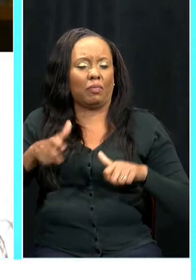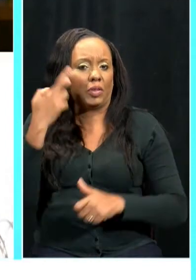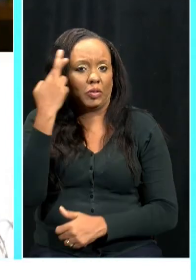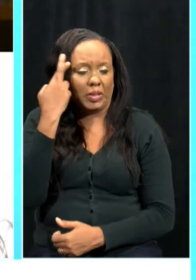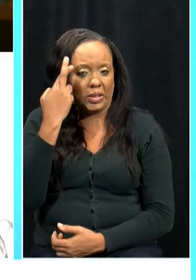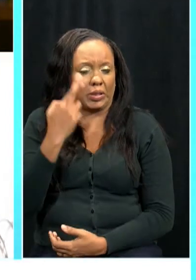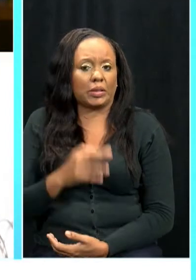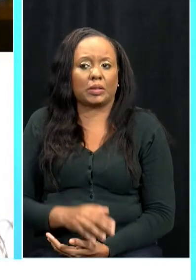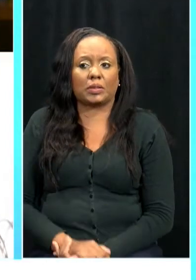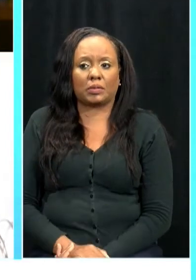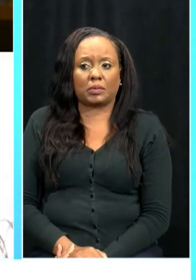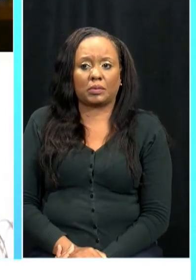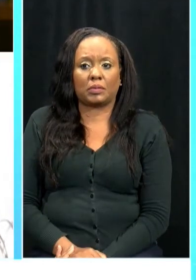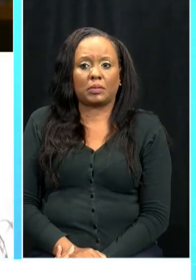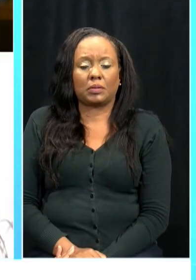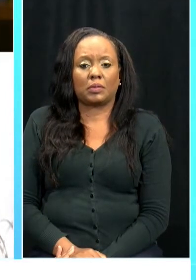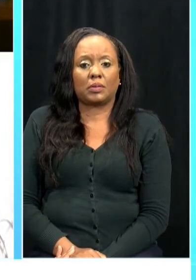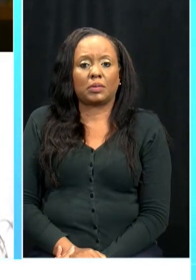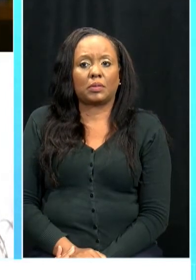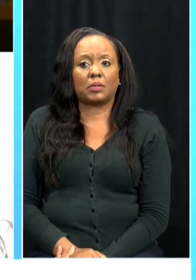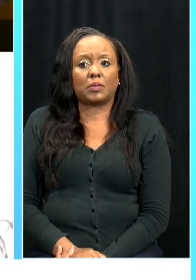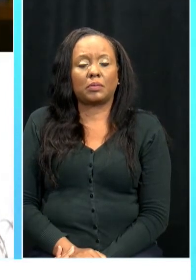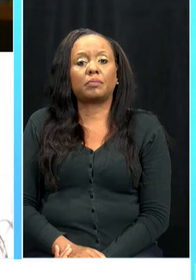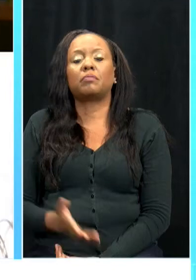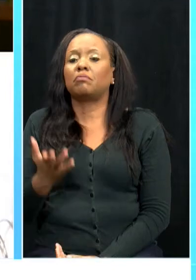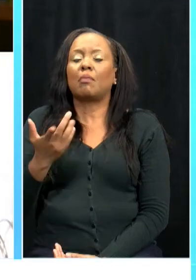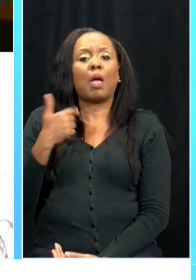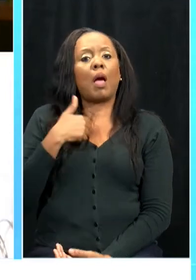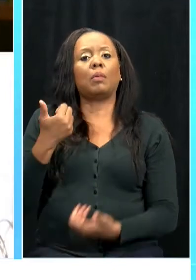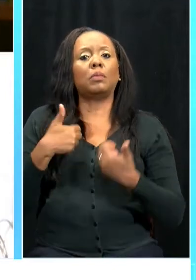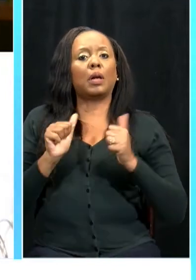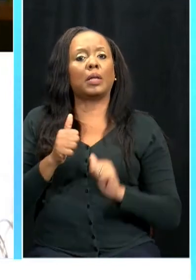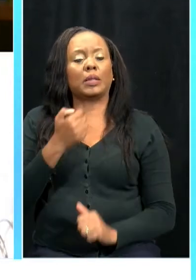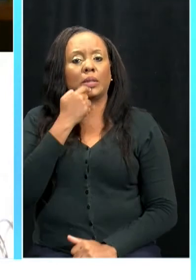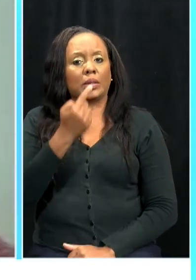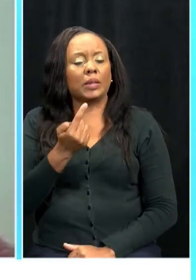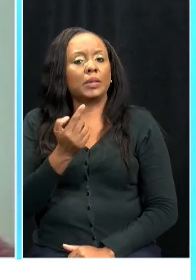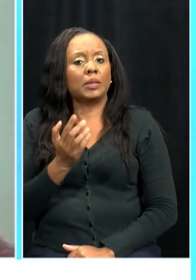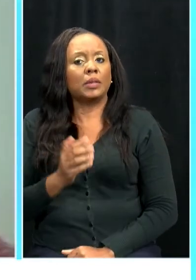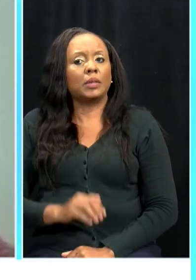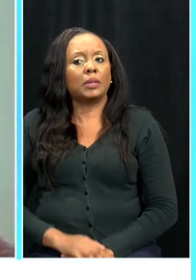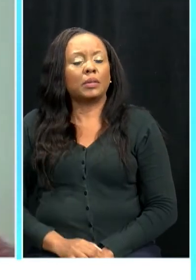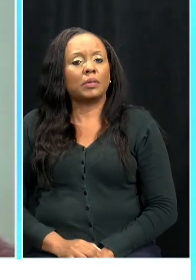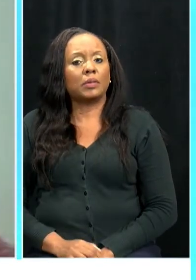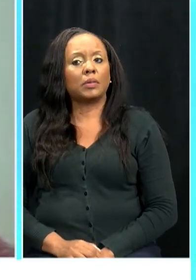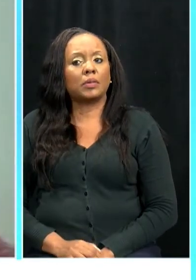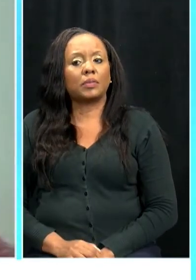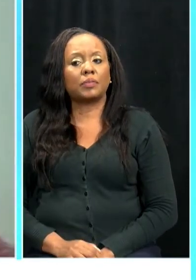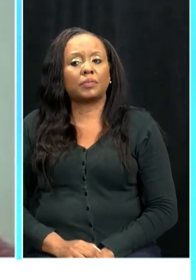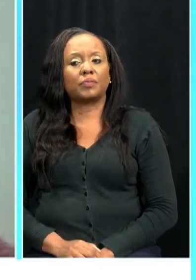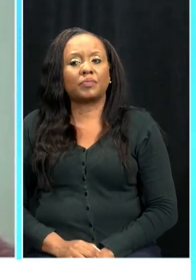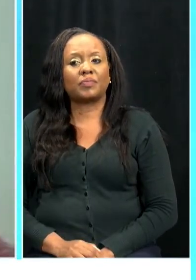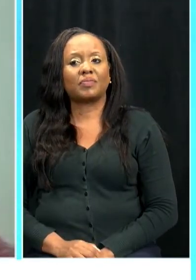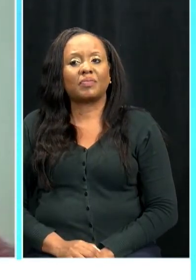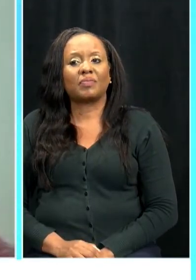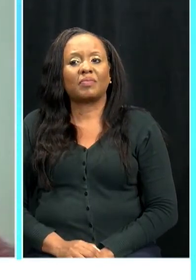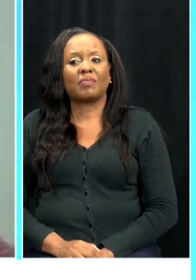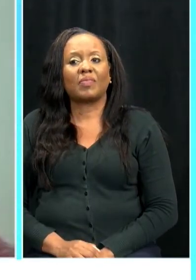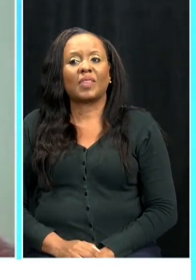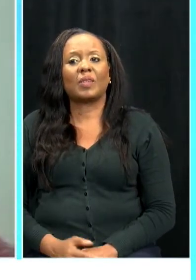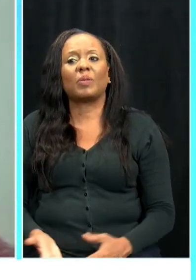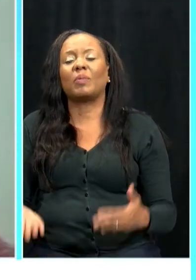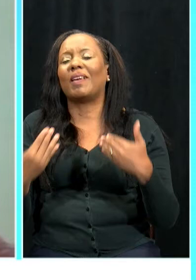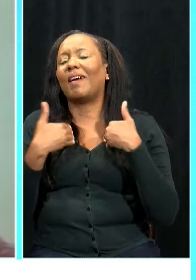you anybody is loves. that, all I'm trying to say to you is that we have had 9 elections